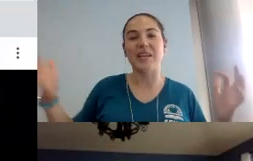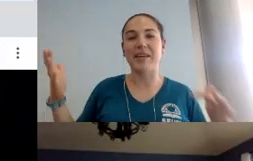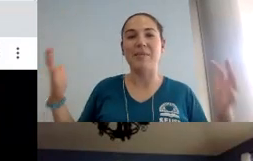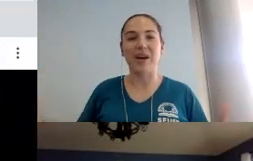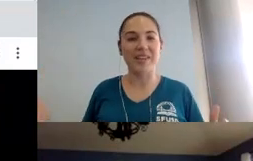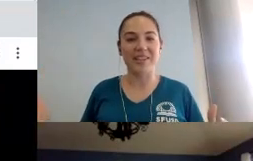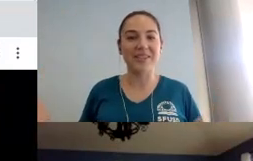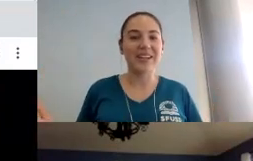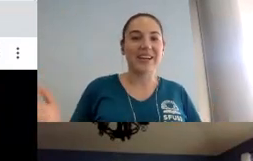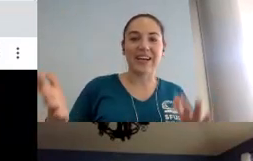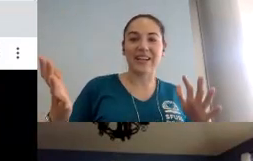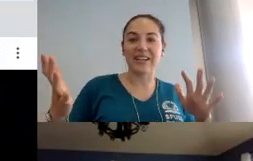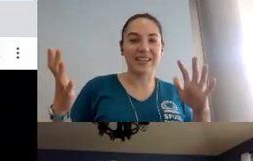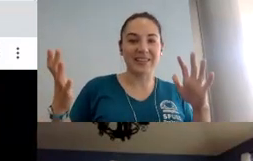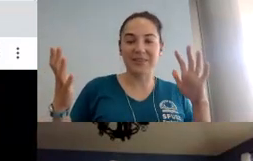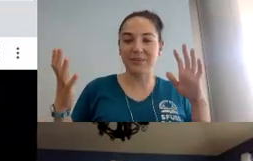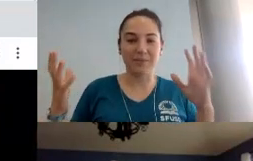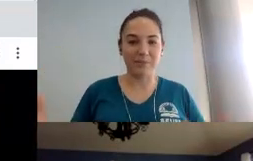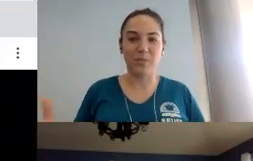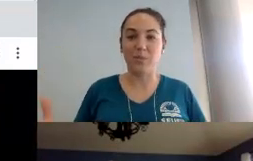you say my name audio.